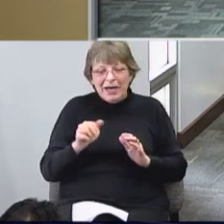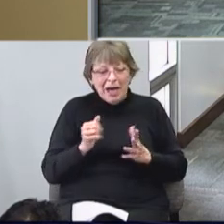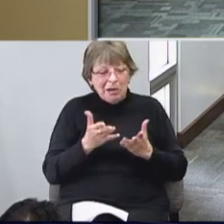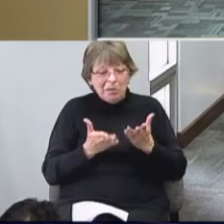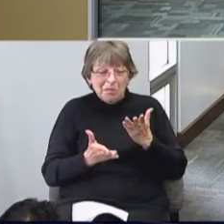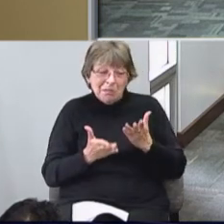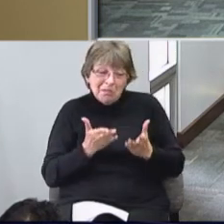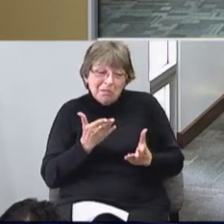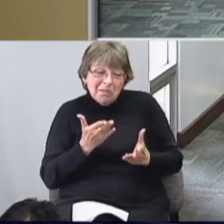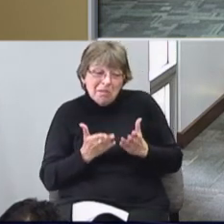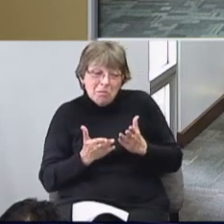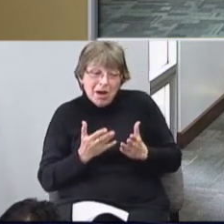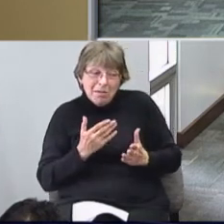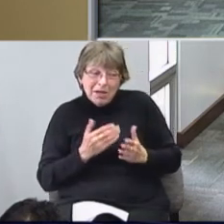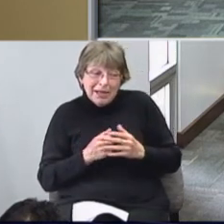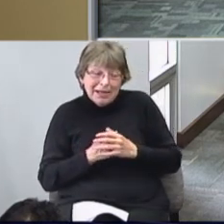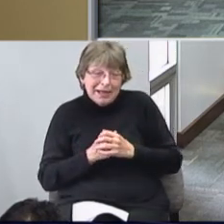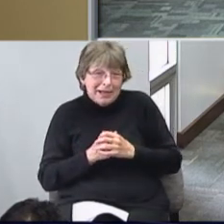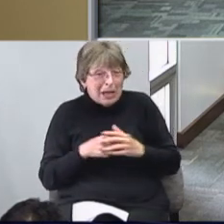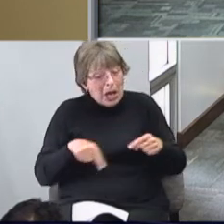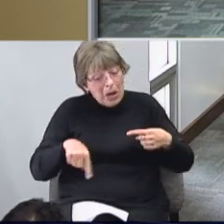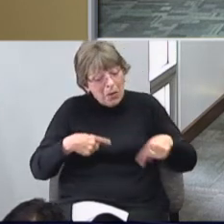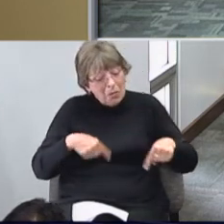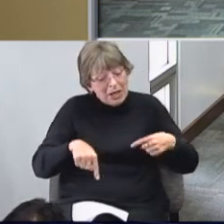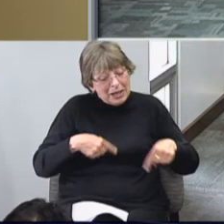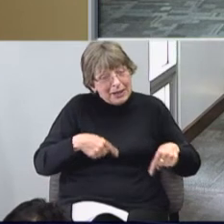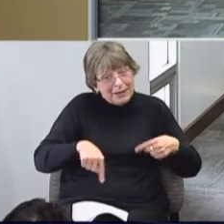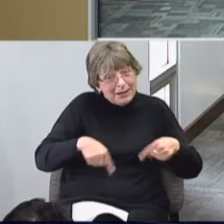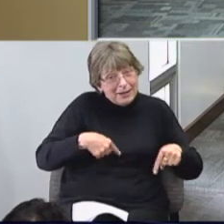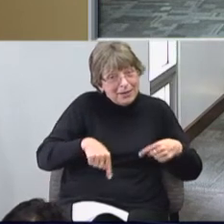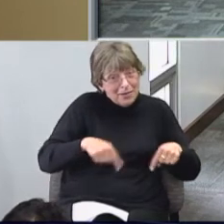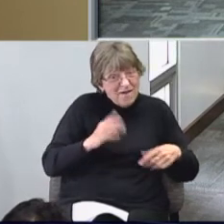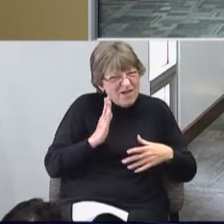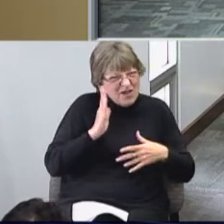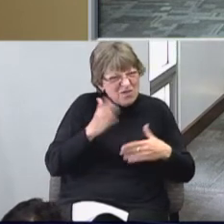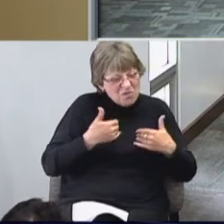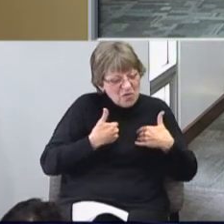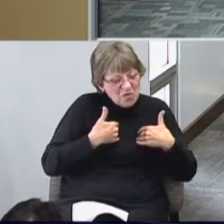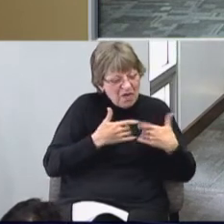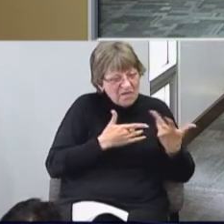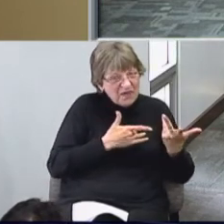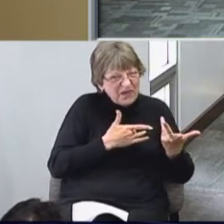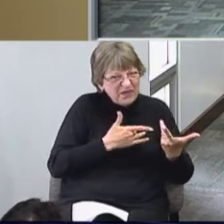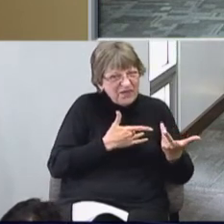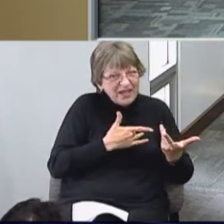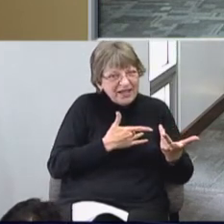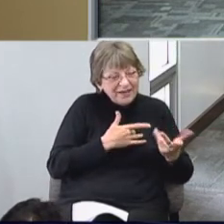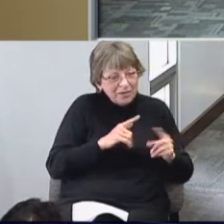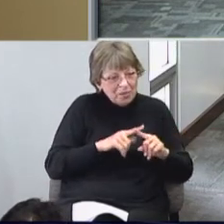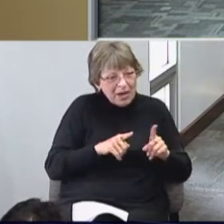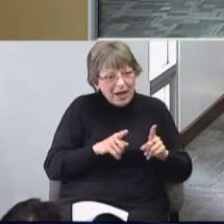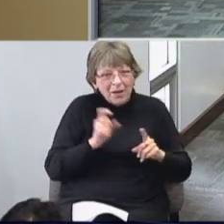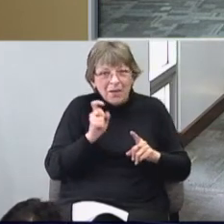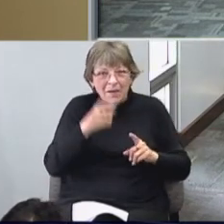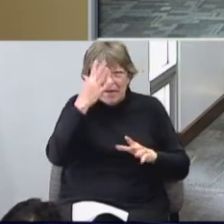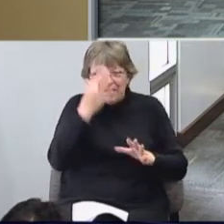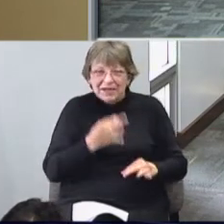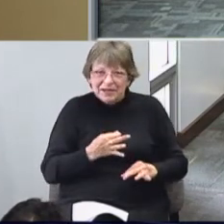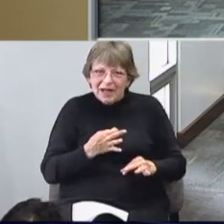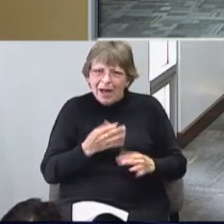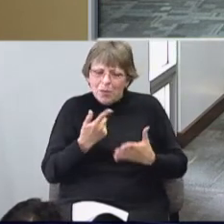things, but I think that we just have to determine what our priorities are. And